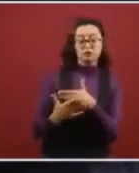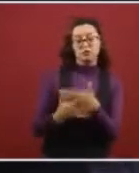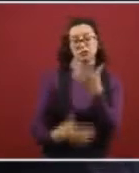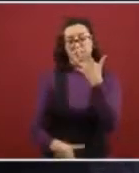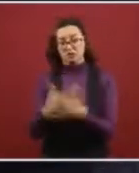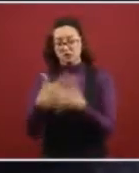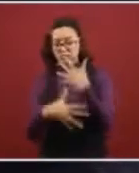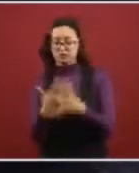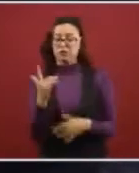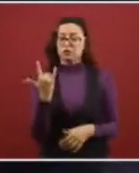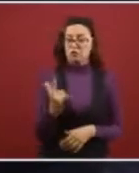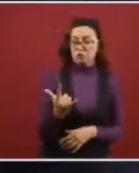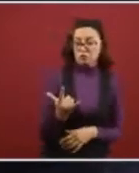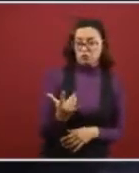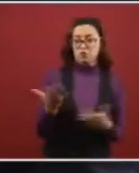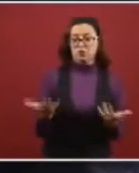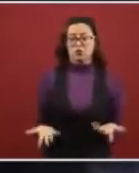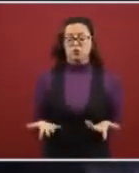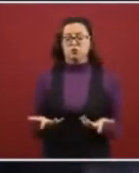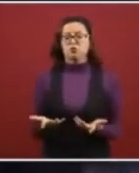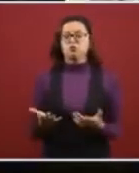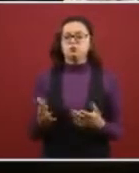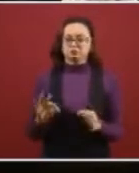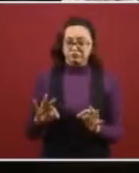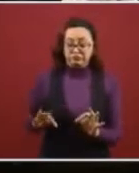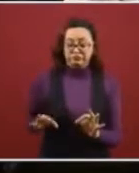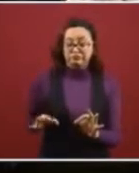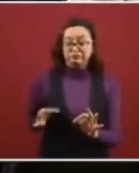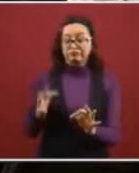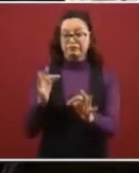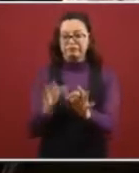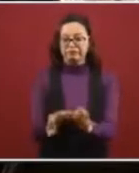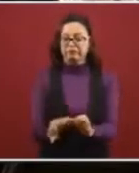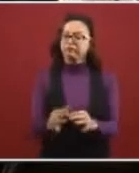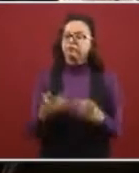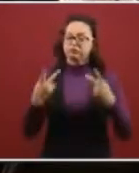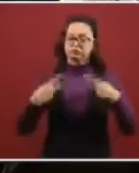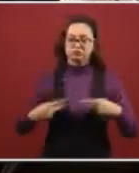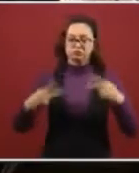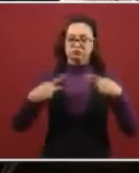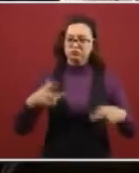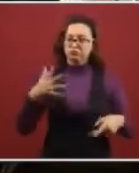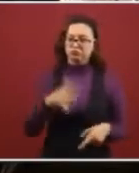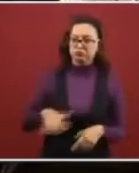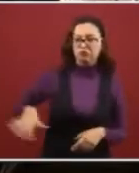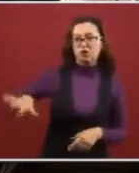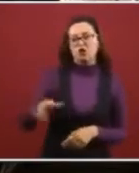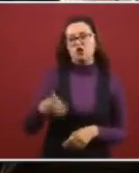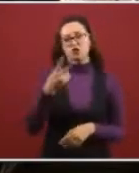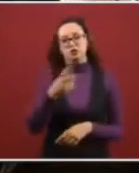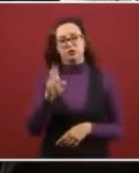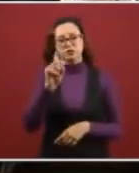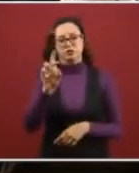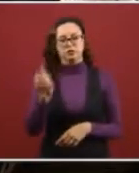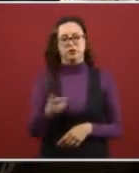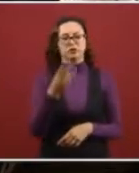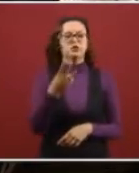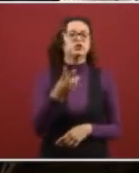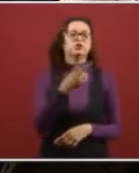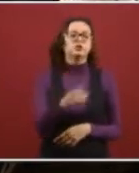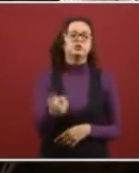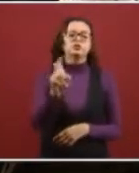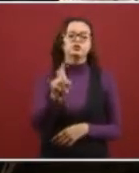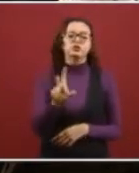this month, we are going to give attention to our